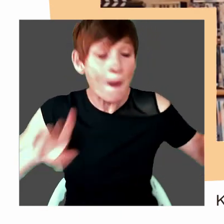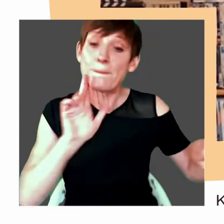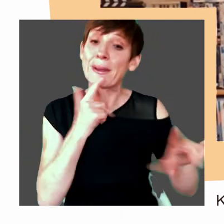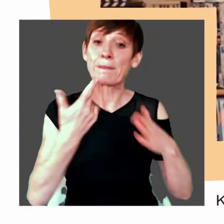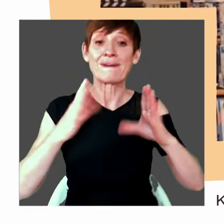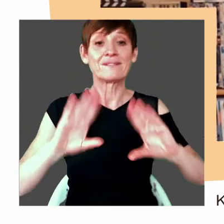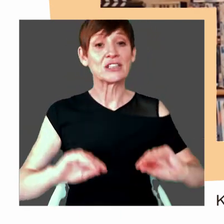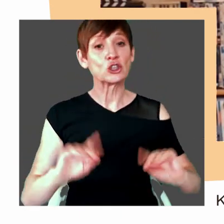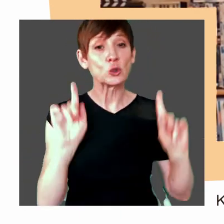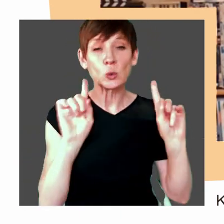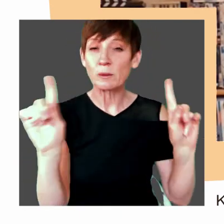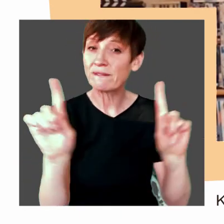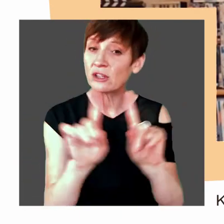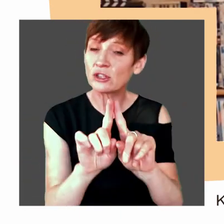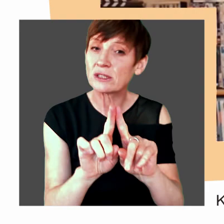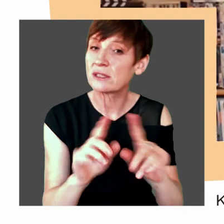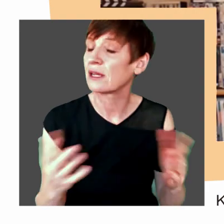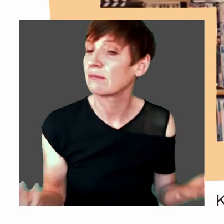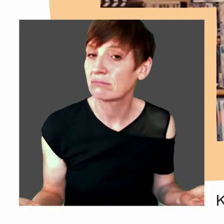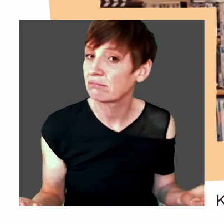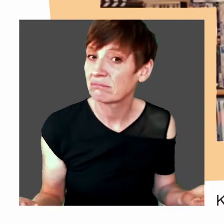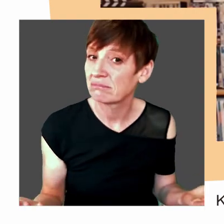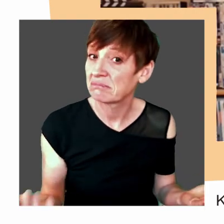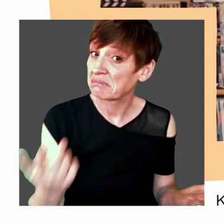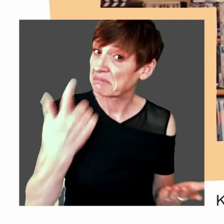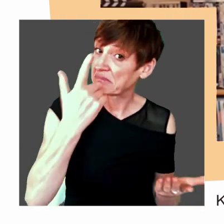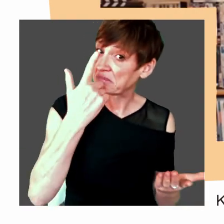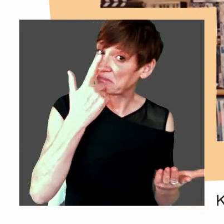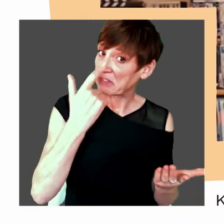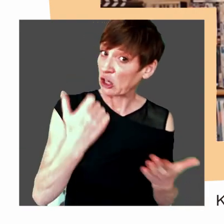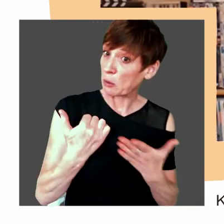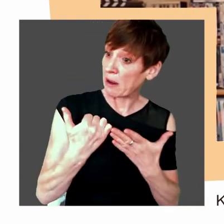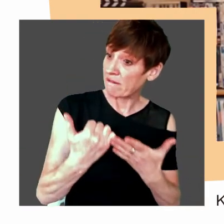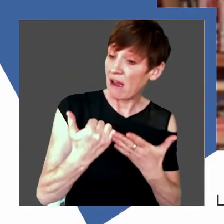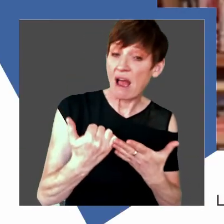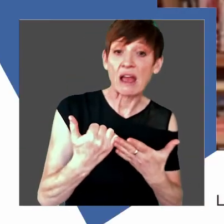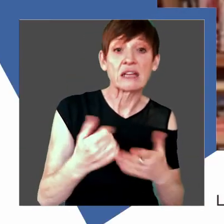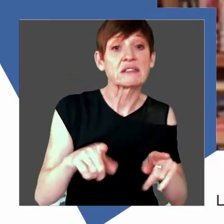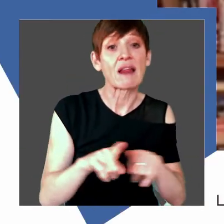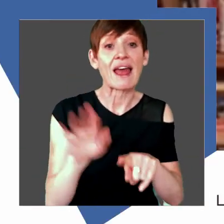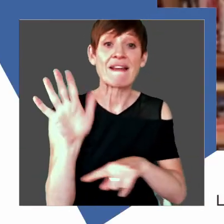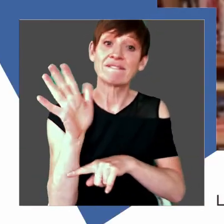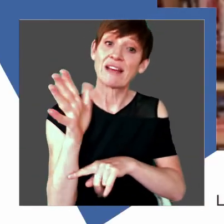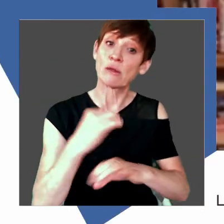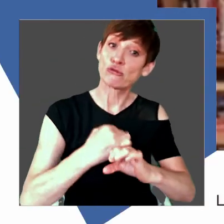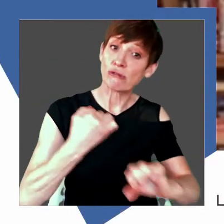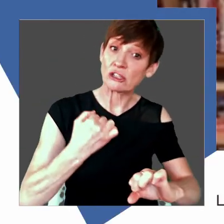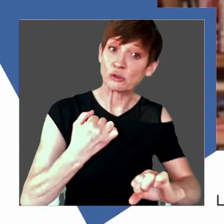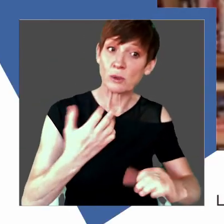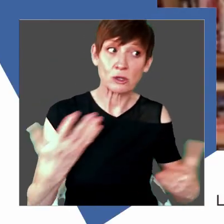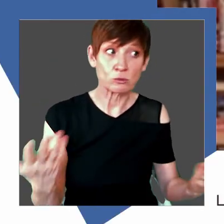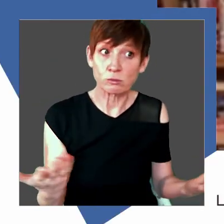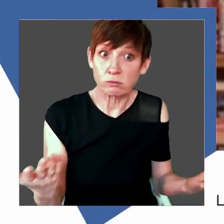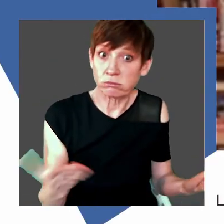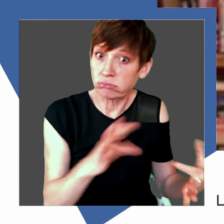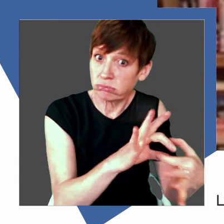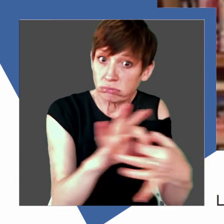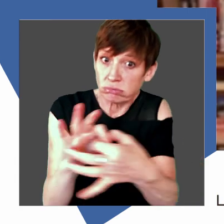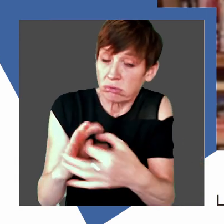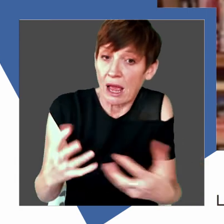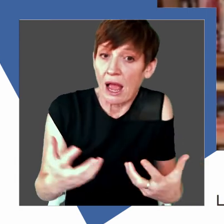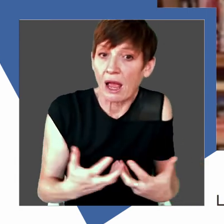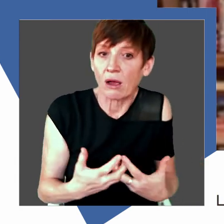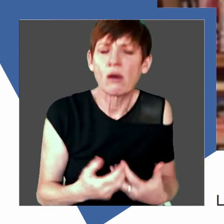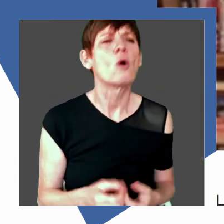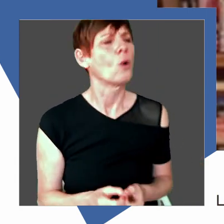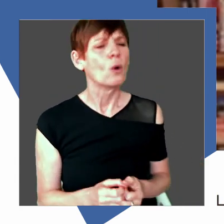university? Are there any that you can kind of anywhere that you can direct people to that are film graduates? Yeah, sure. And I think as well, the other important thing is to mention